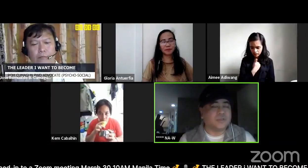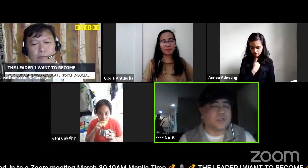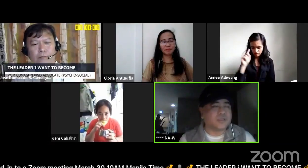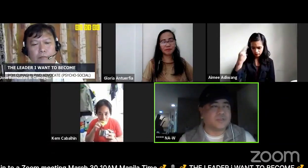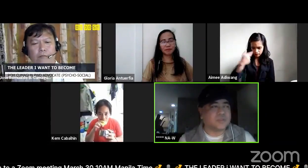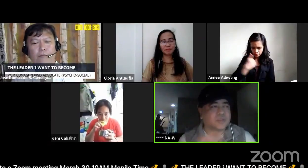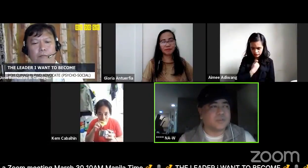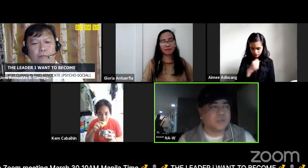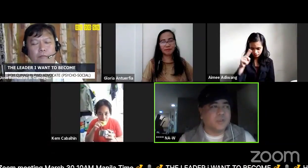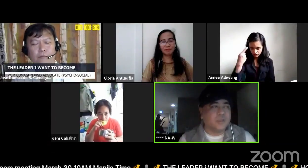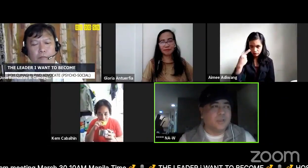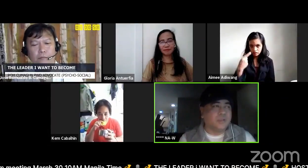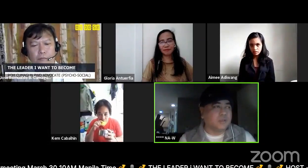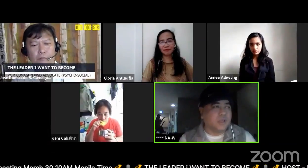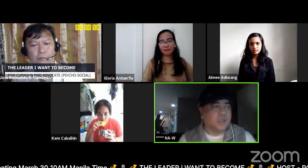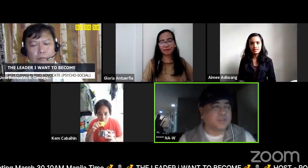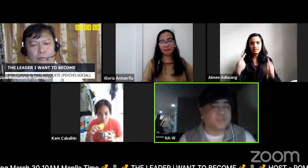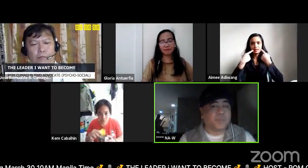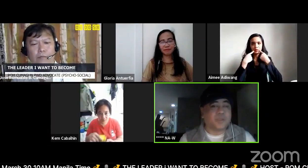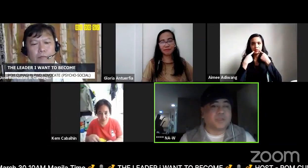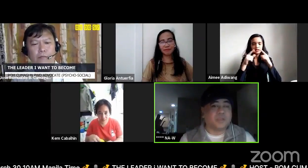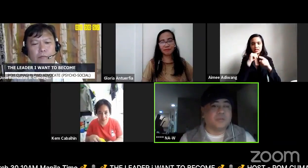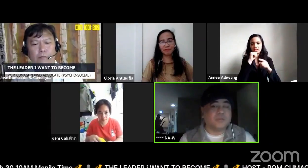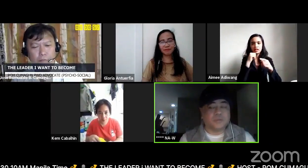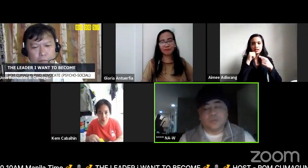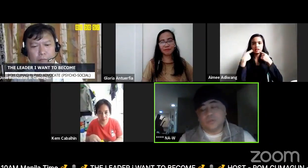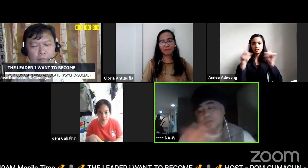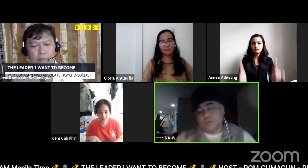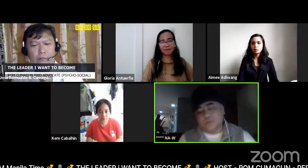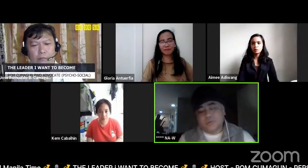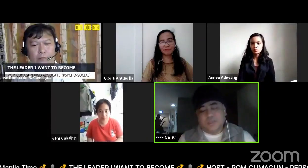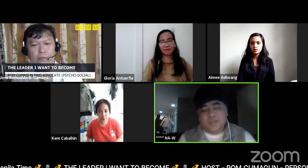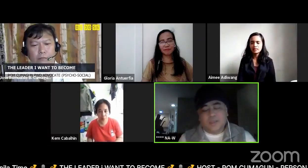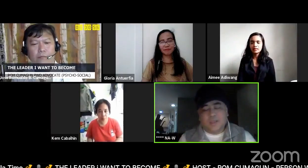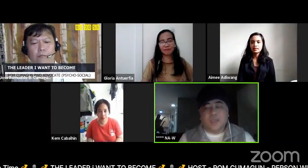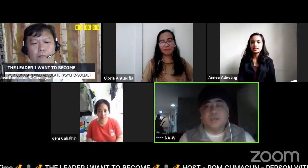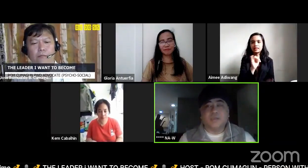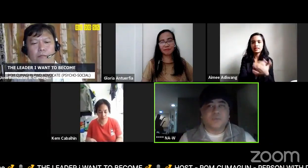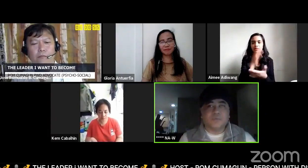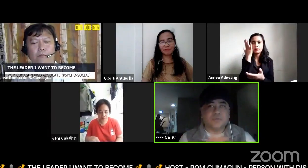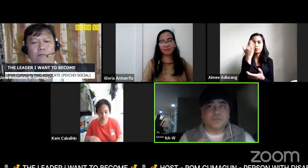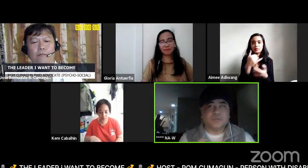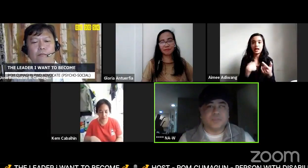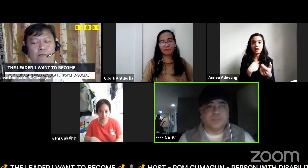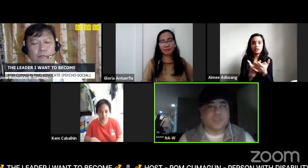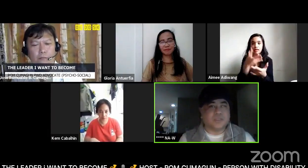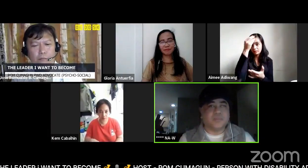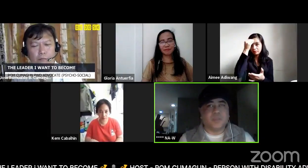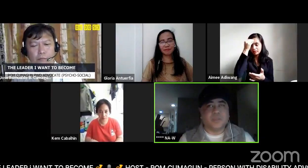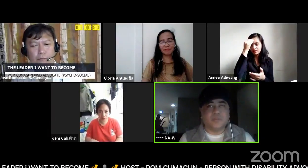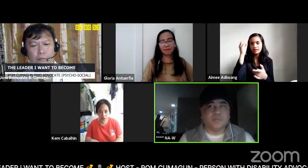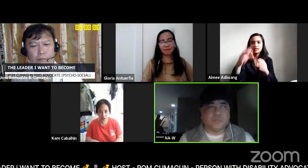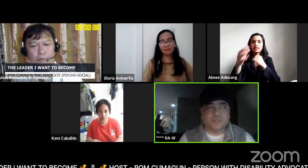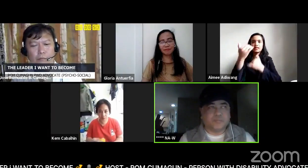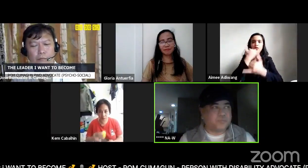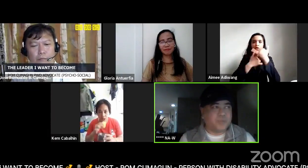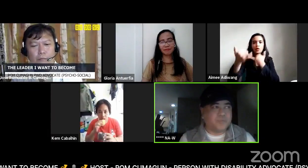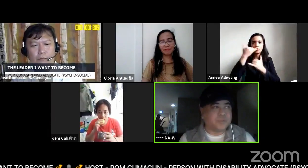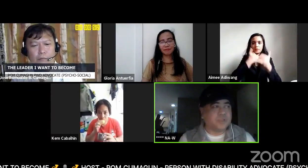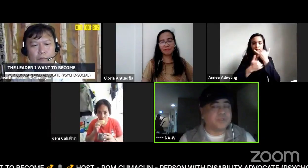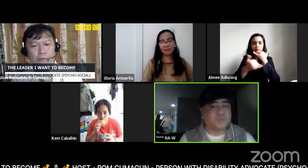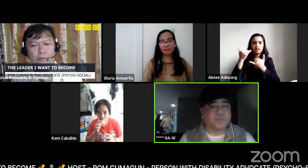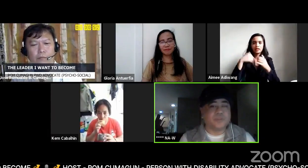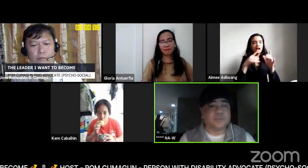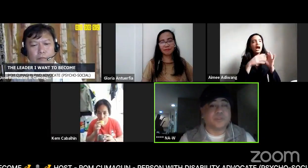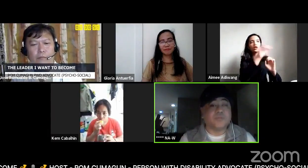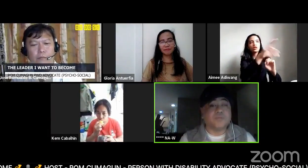and you know, the success wasn't really as expected. So I learned from those mistakes that I've made in